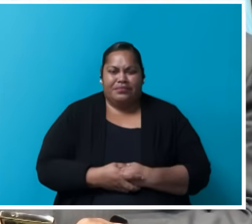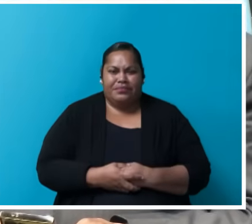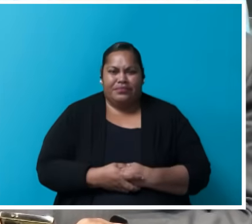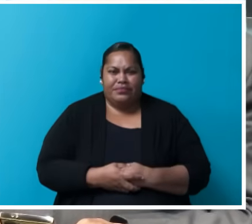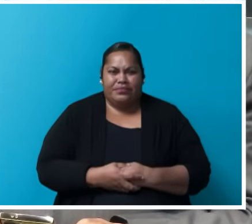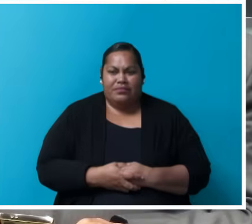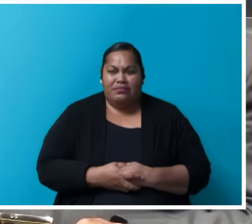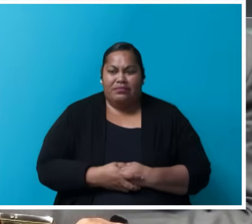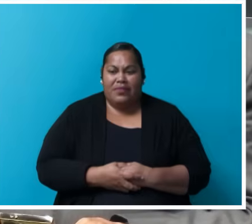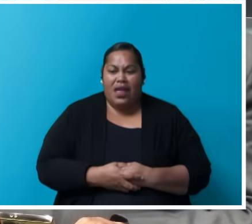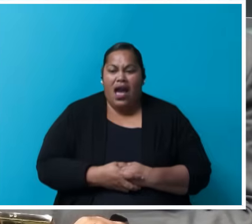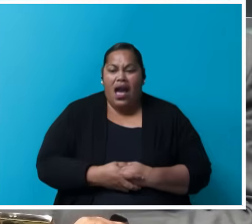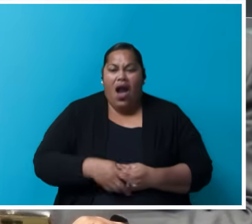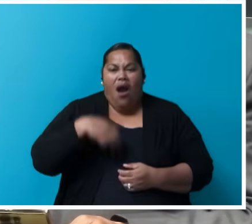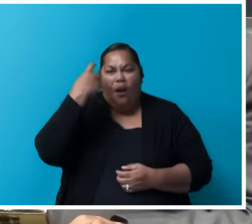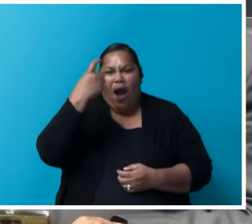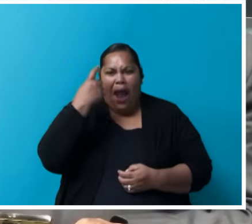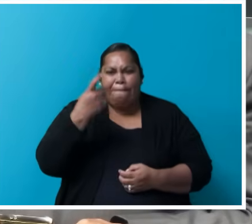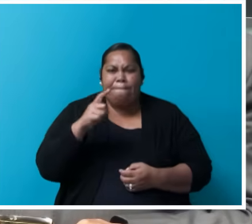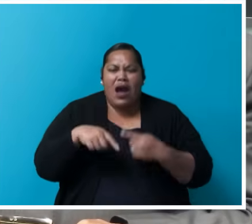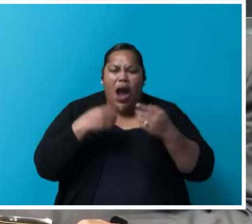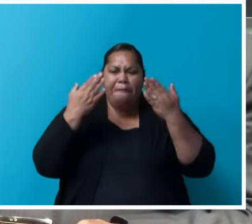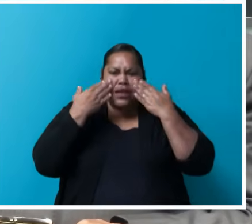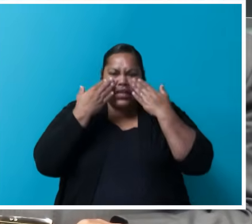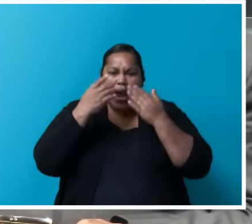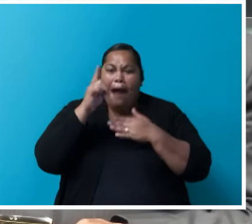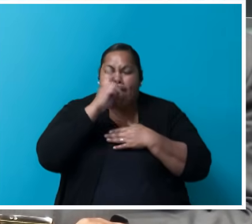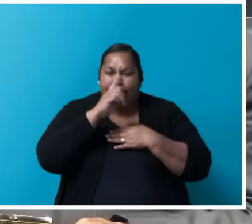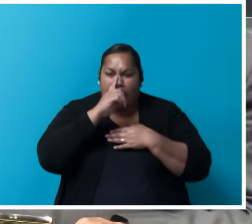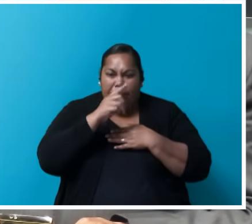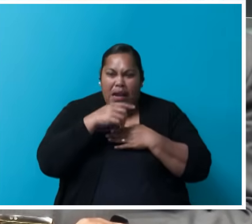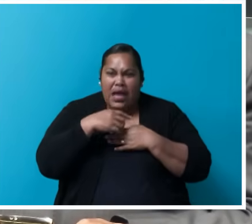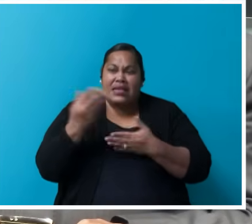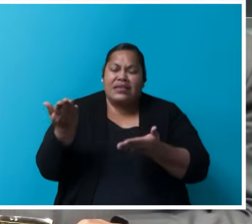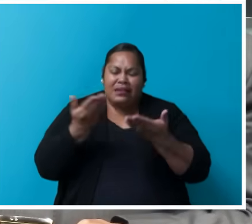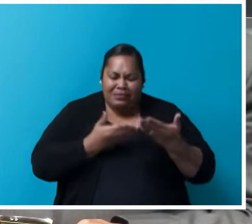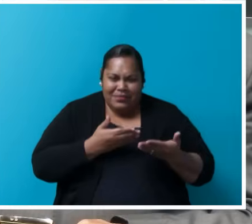They are worried about the appreciation that the people are giving.